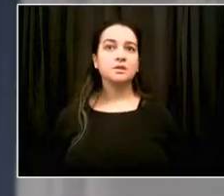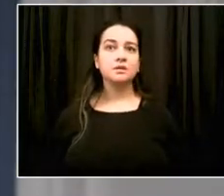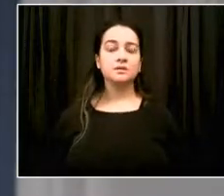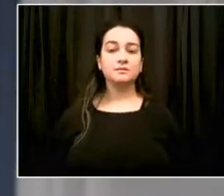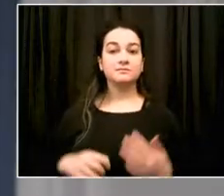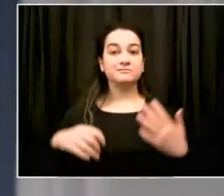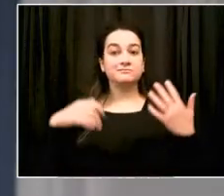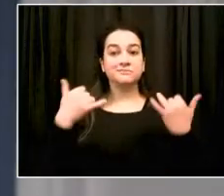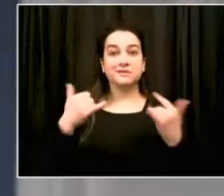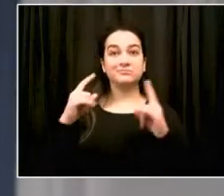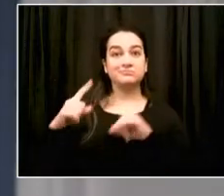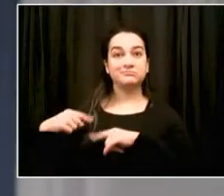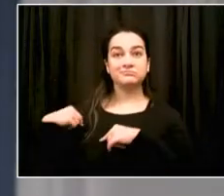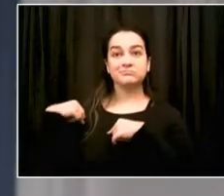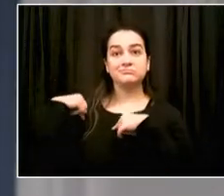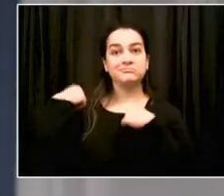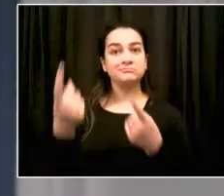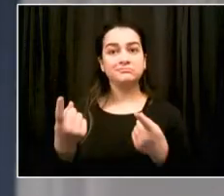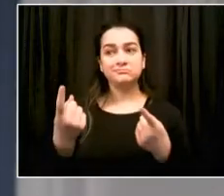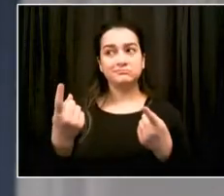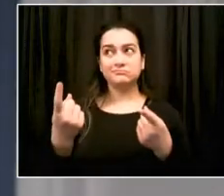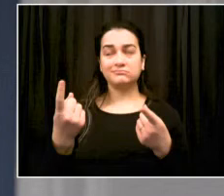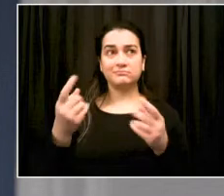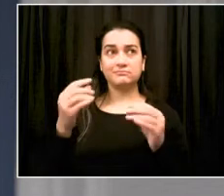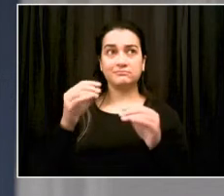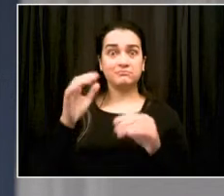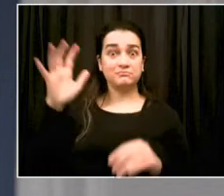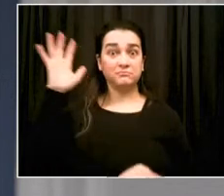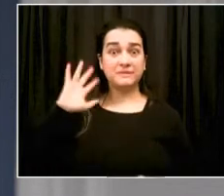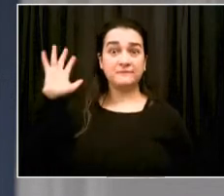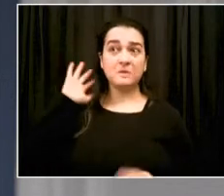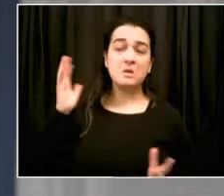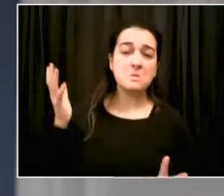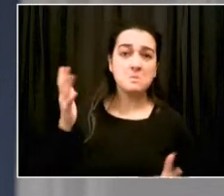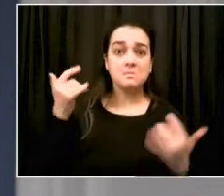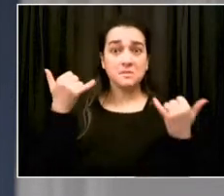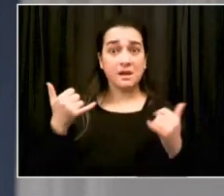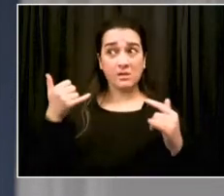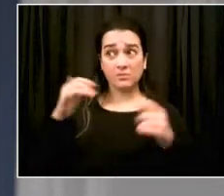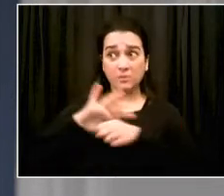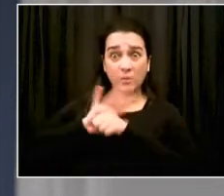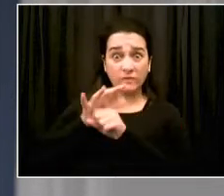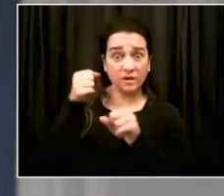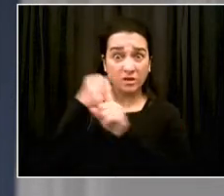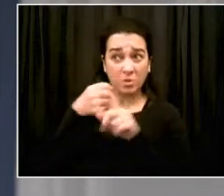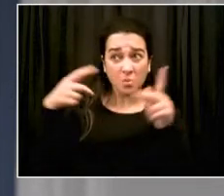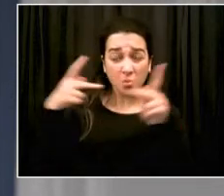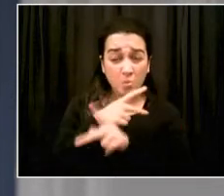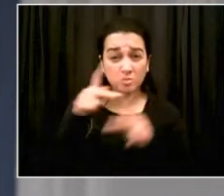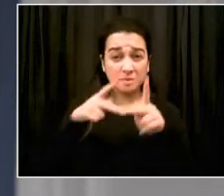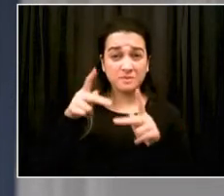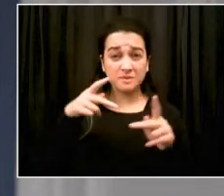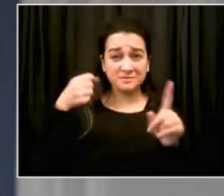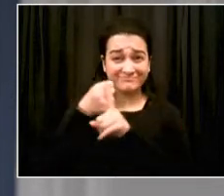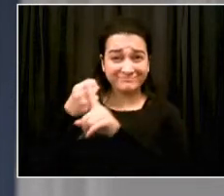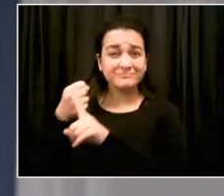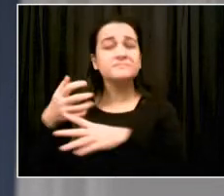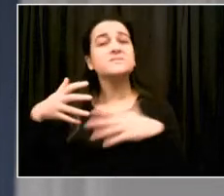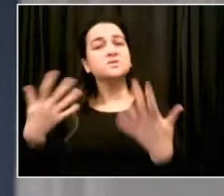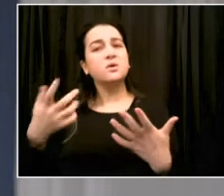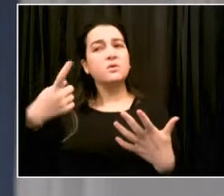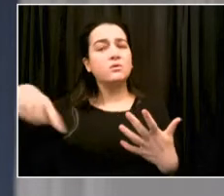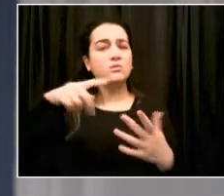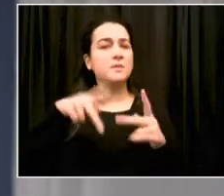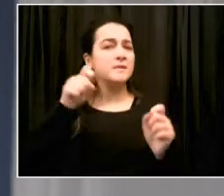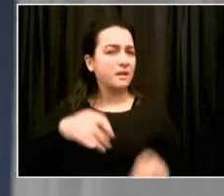I look forward to many wonderful years in my new home, and thank you all for the good work that have